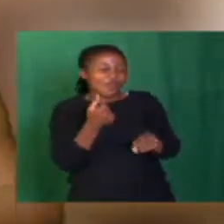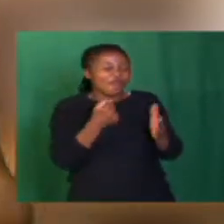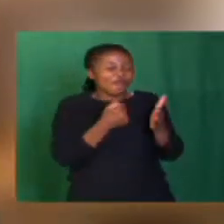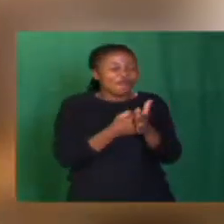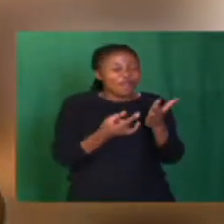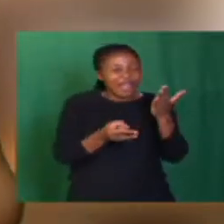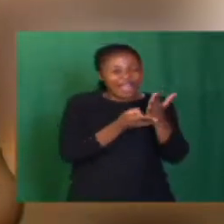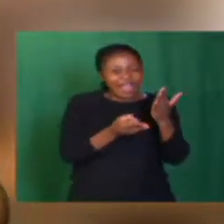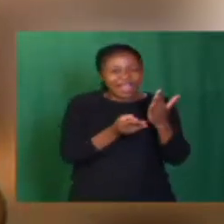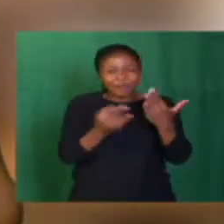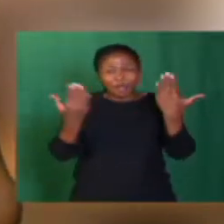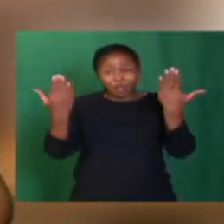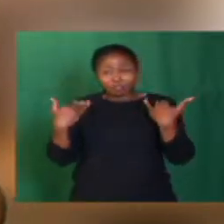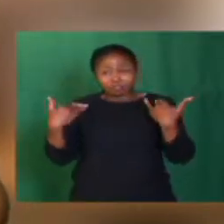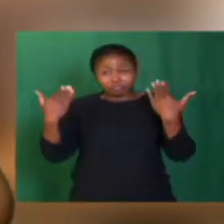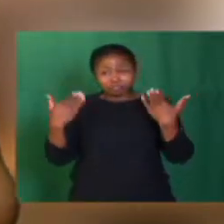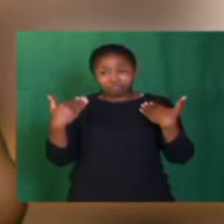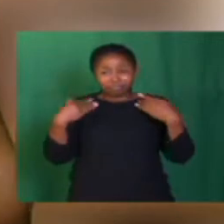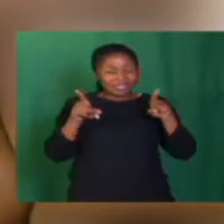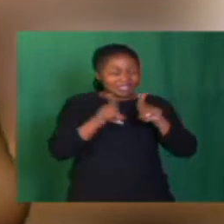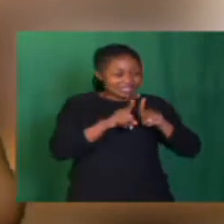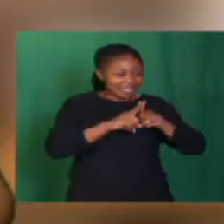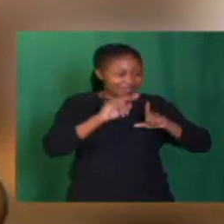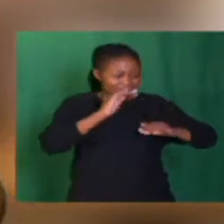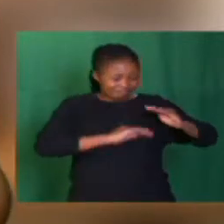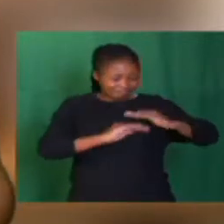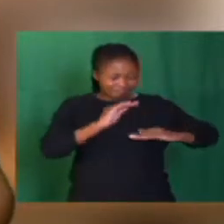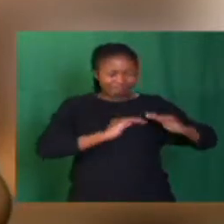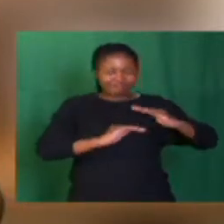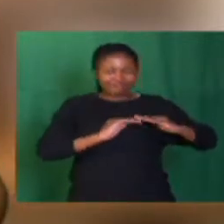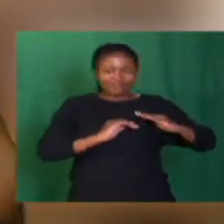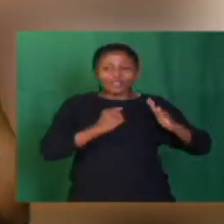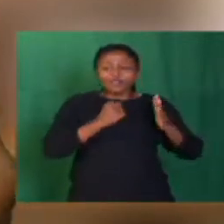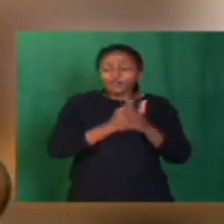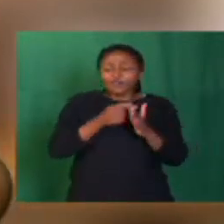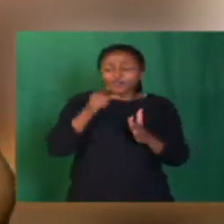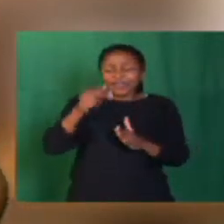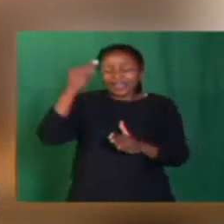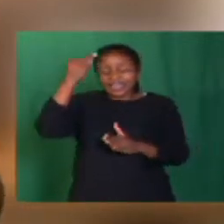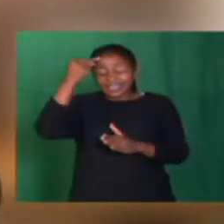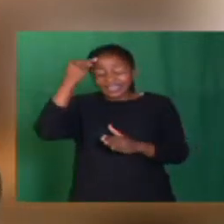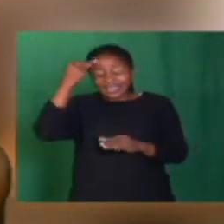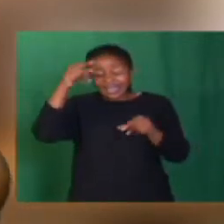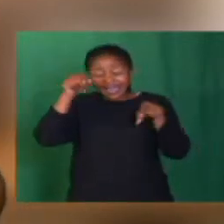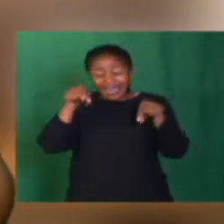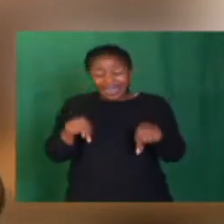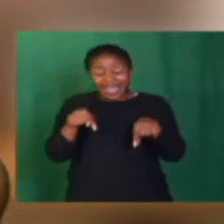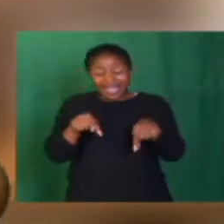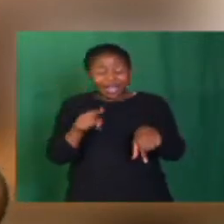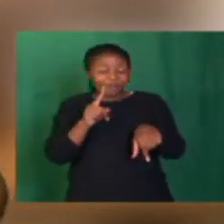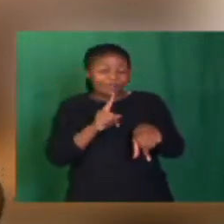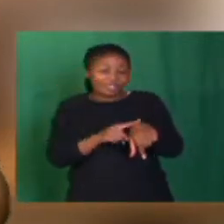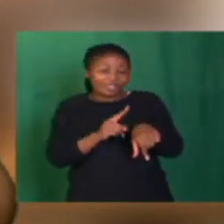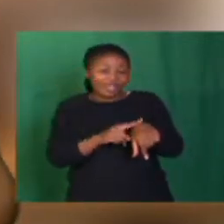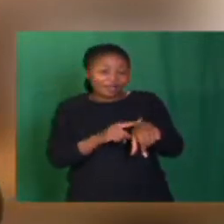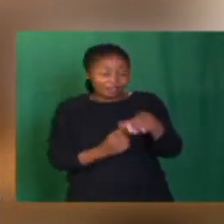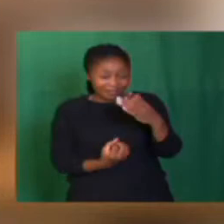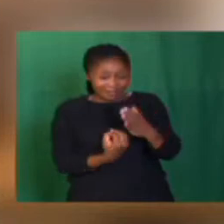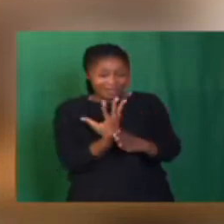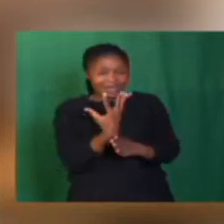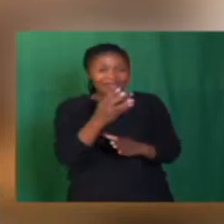to now start to understand that I am now inside or I have now started engaging in an